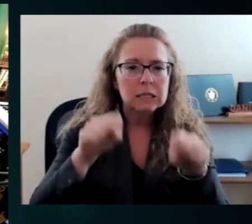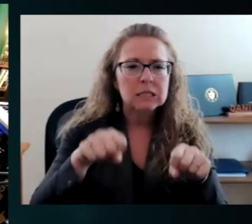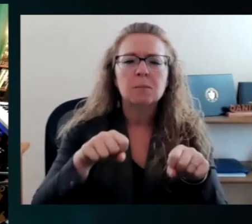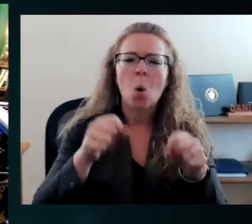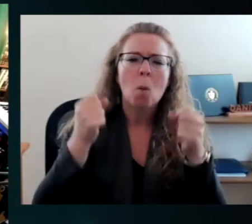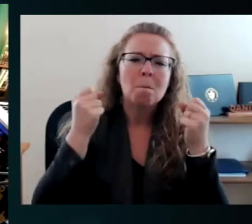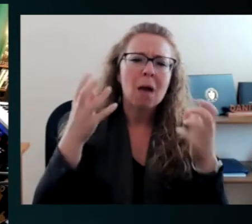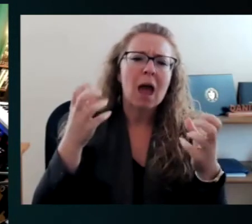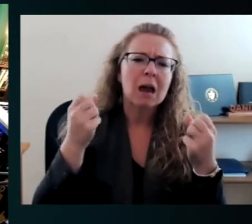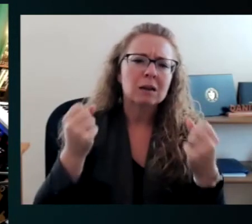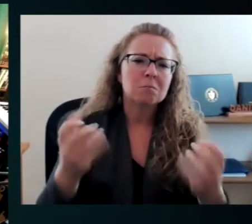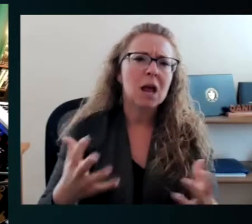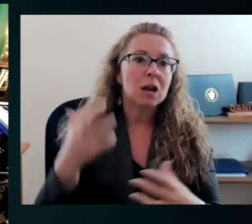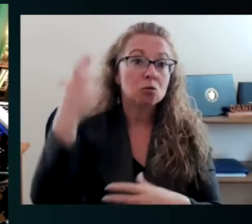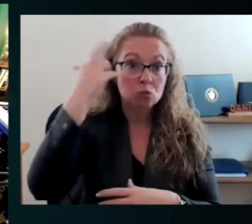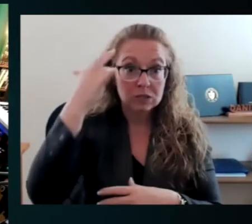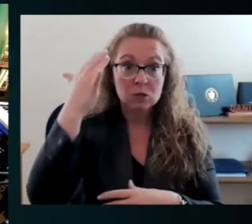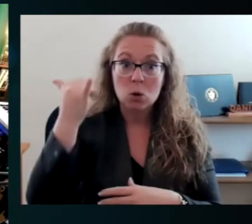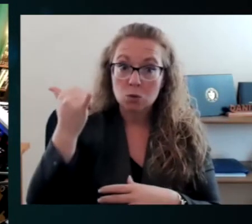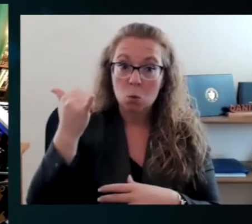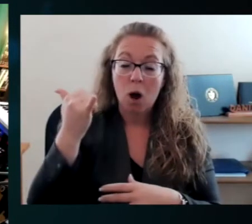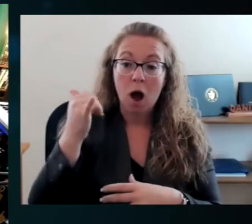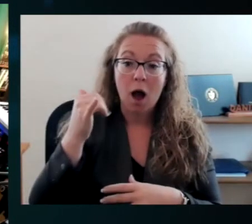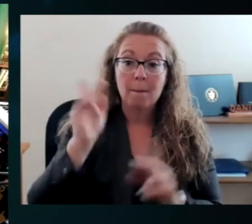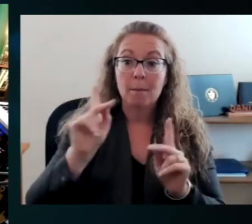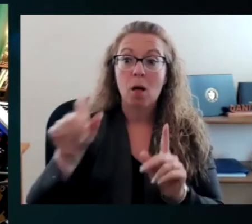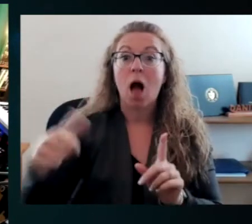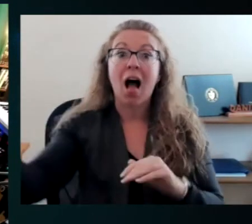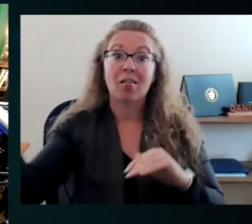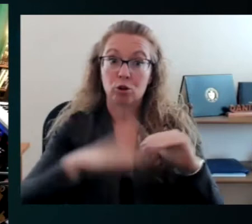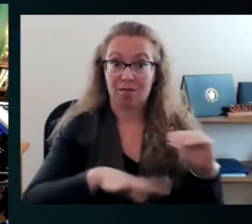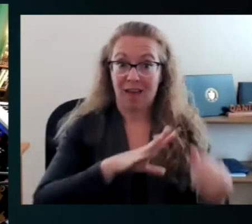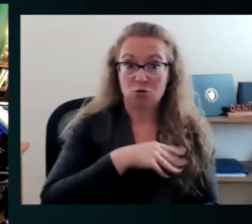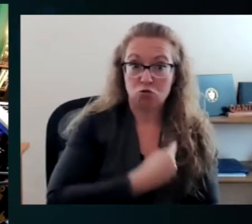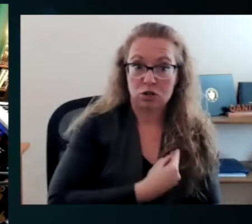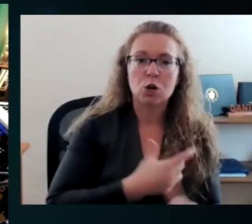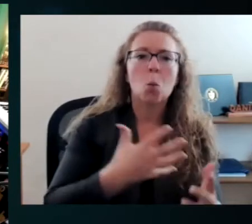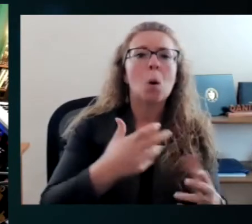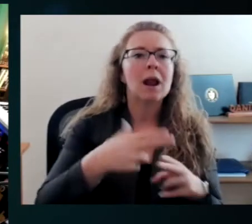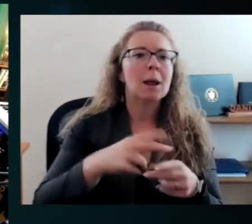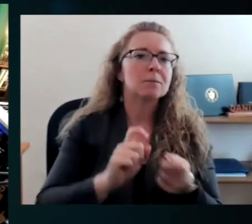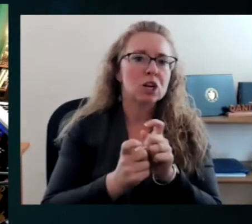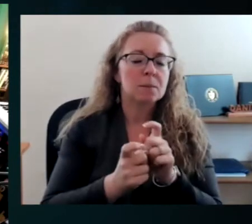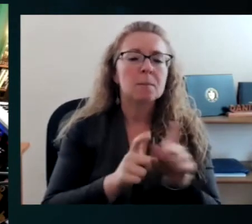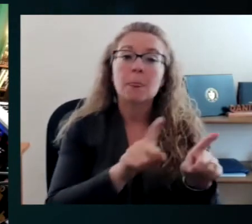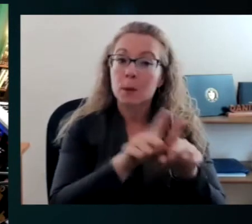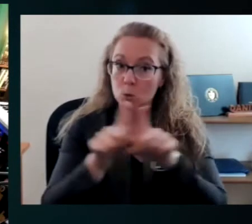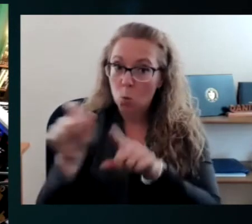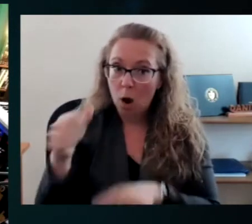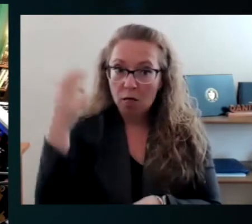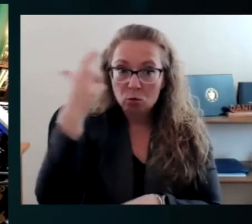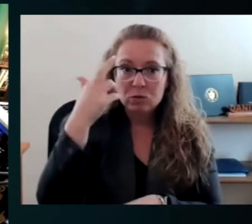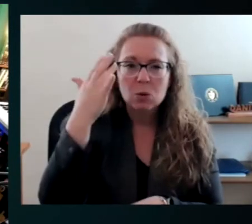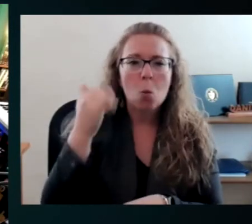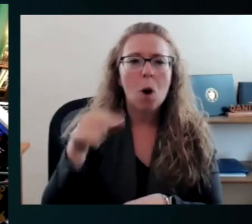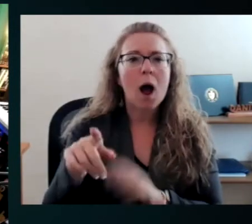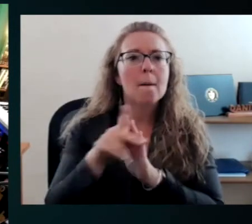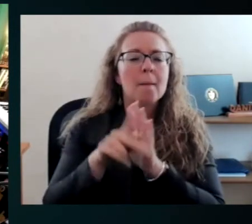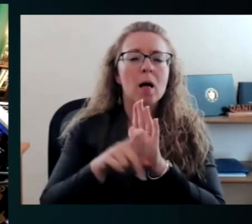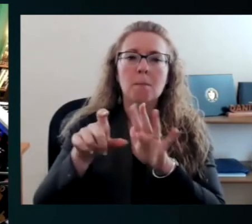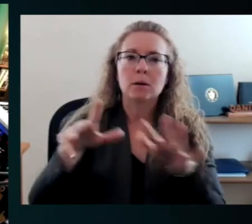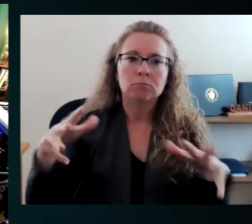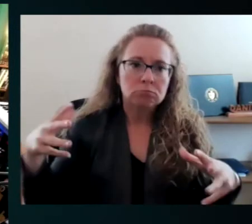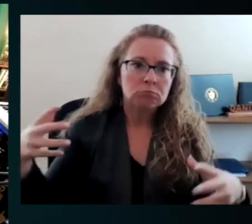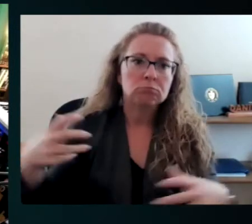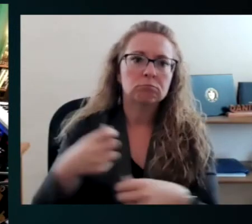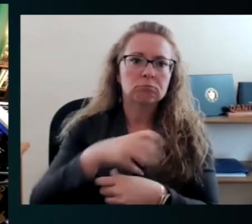why many people beyond trans people wish to change their names. But there's another reason why this policy has to be comprehensive and inclusive. And